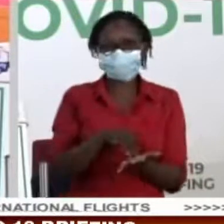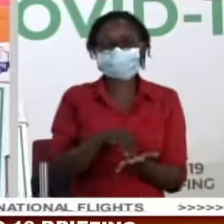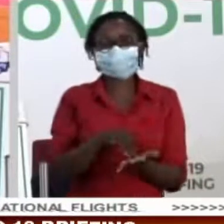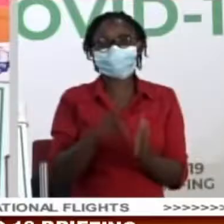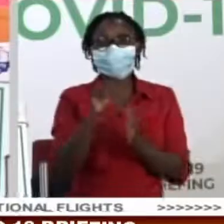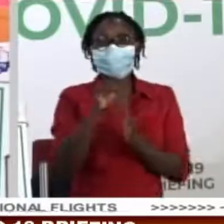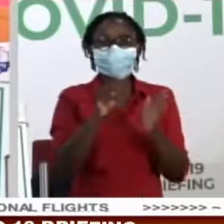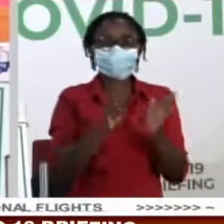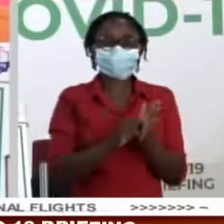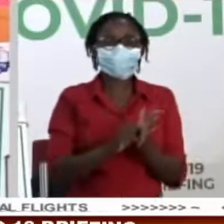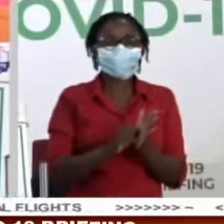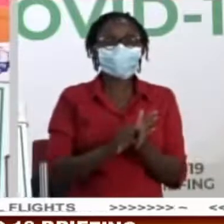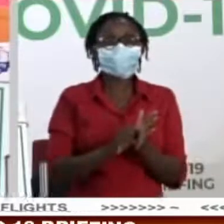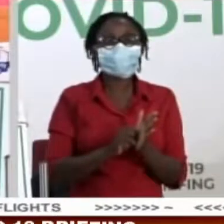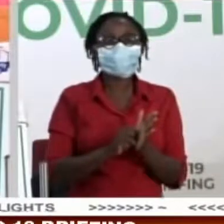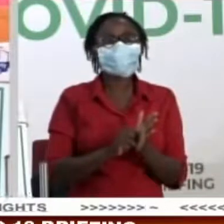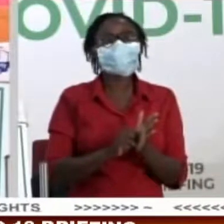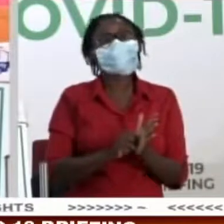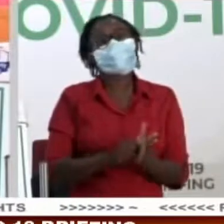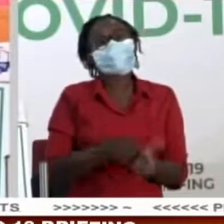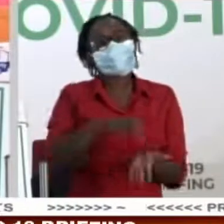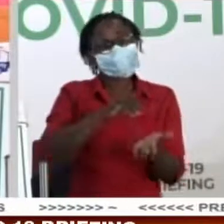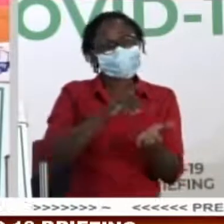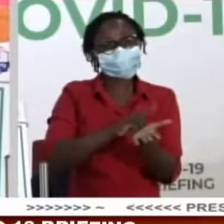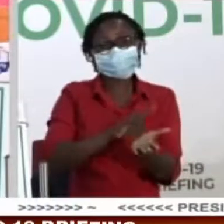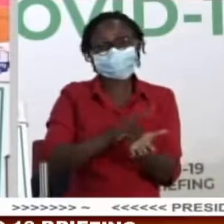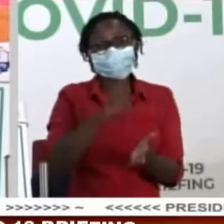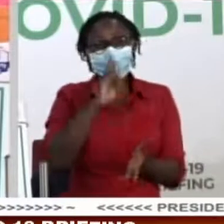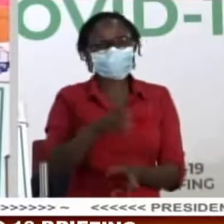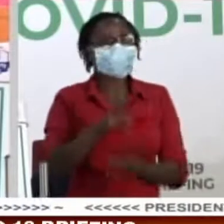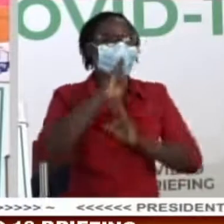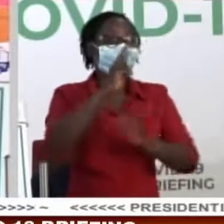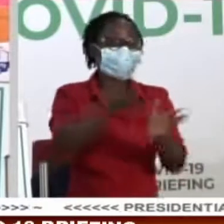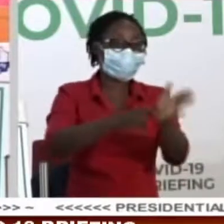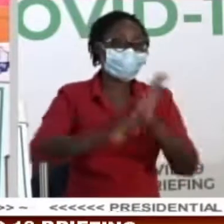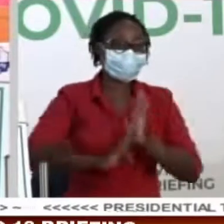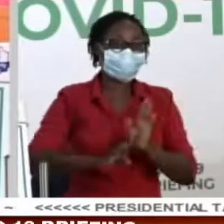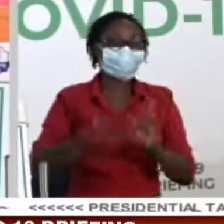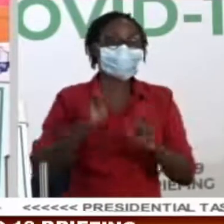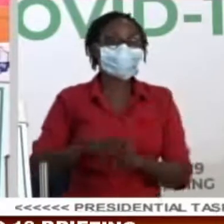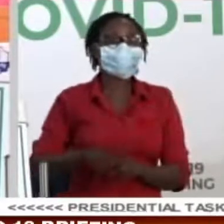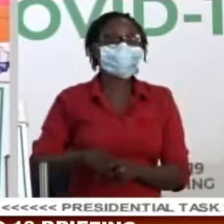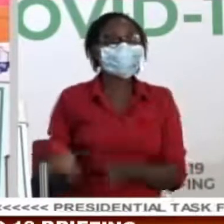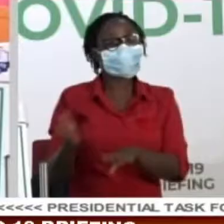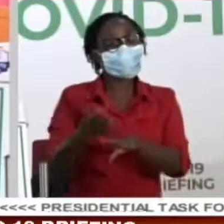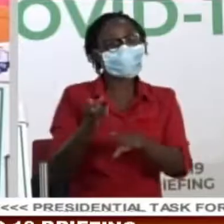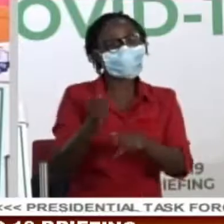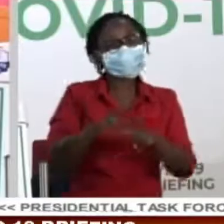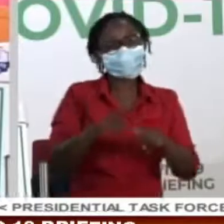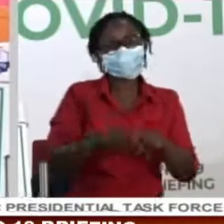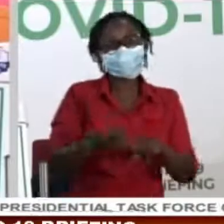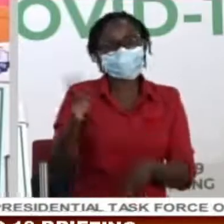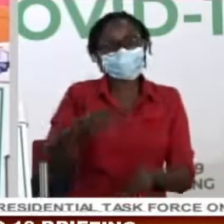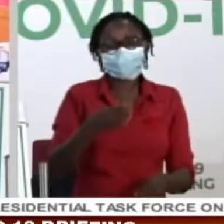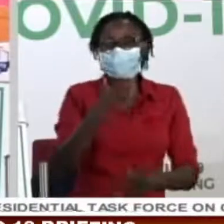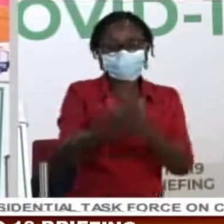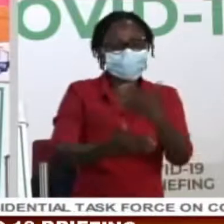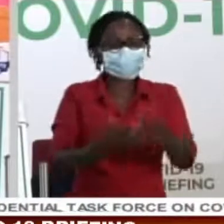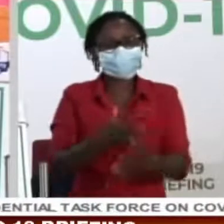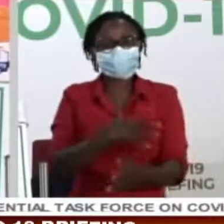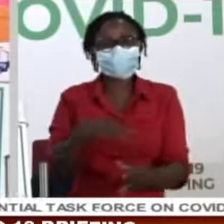State epidemiologists are requested to kindly speed up processing of test results and